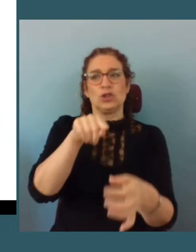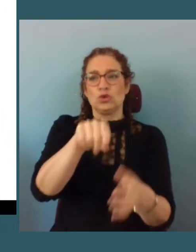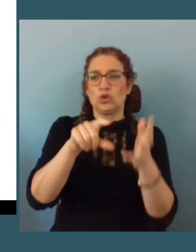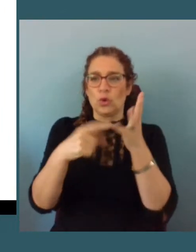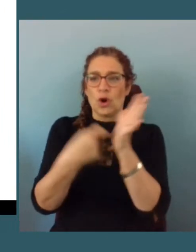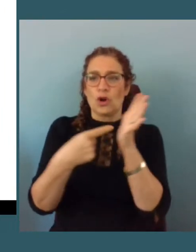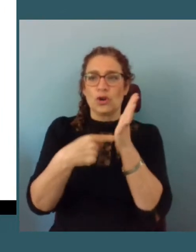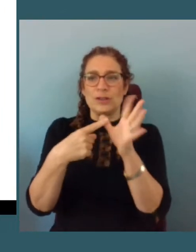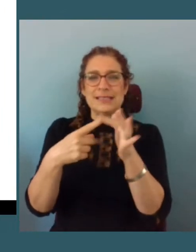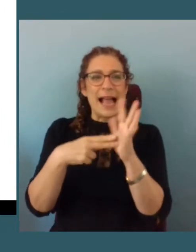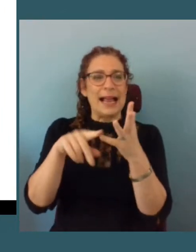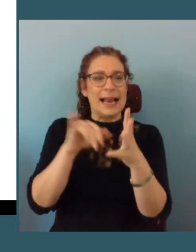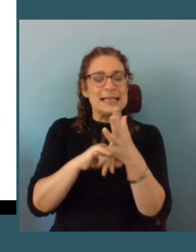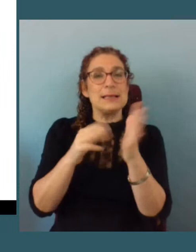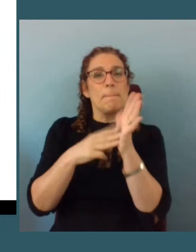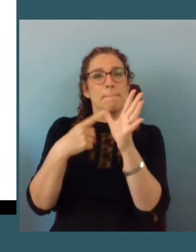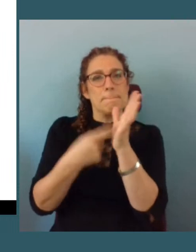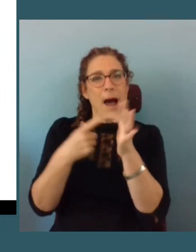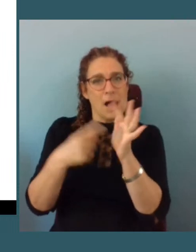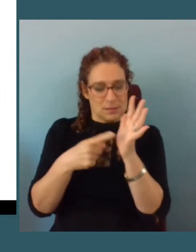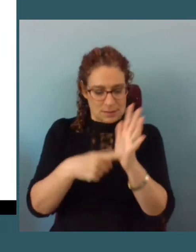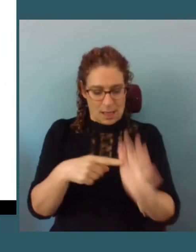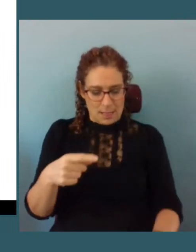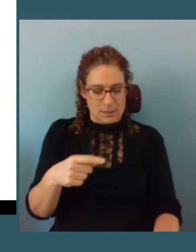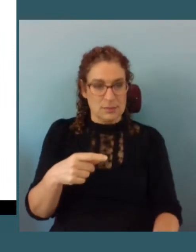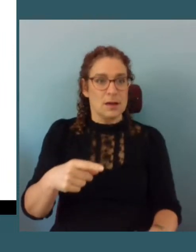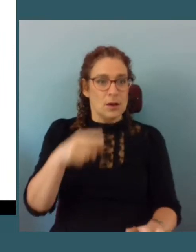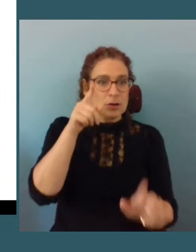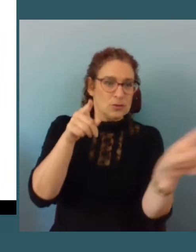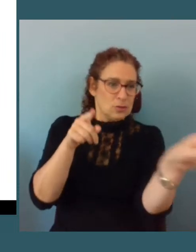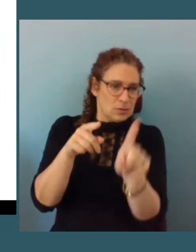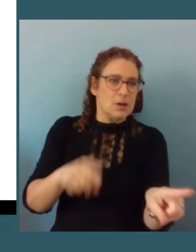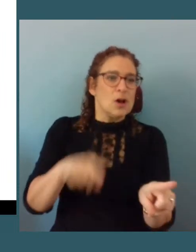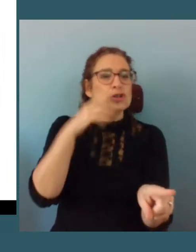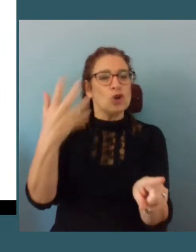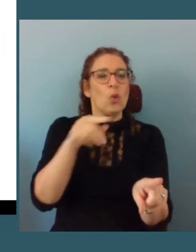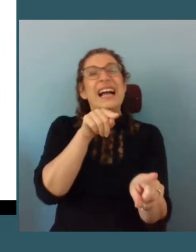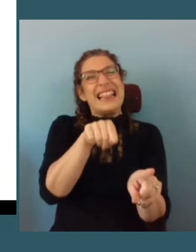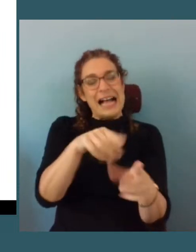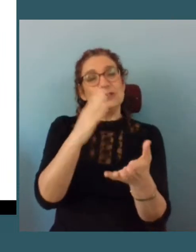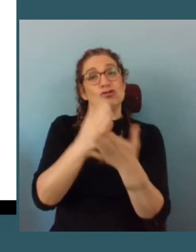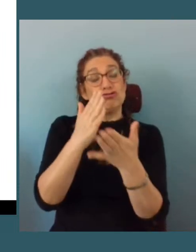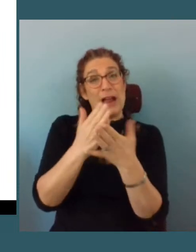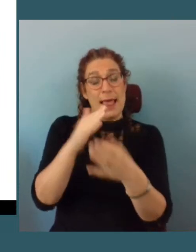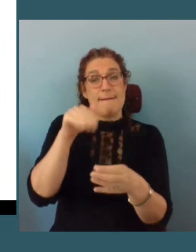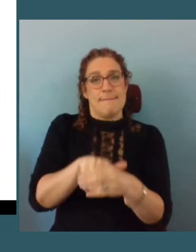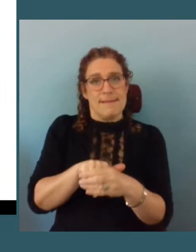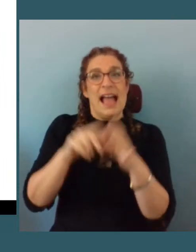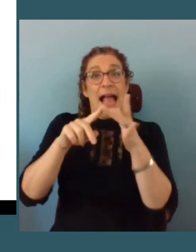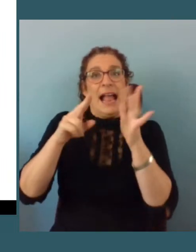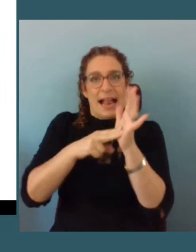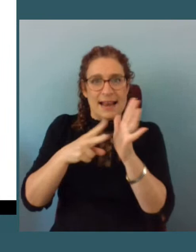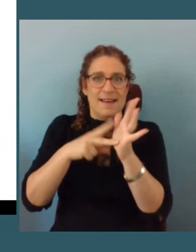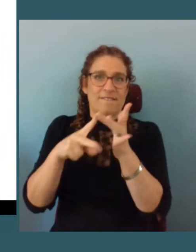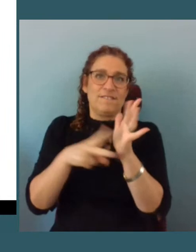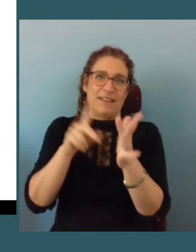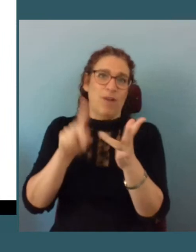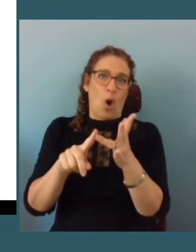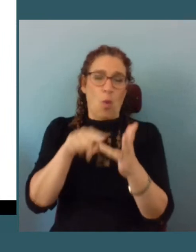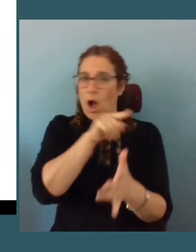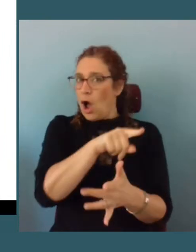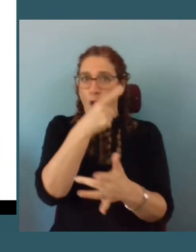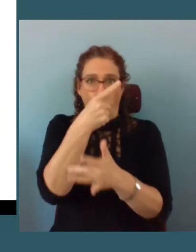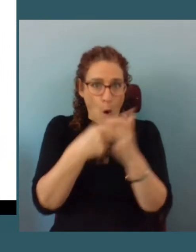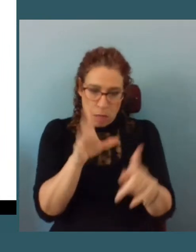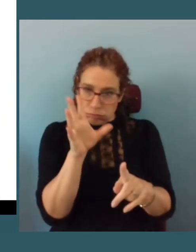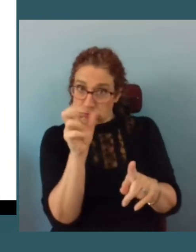histamine, such as histamine. So it's an in vivo test, whereas specific IgE just reflects IgE within the bloodstream. So it's